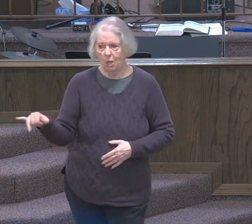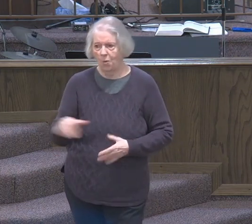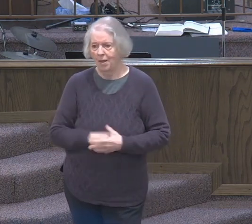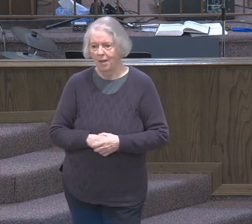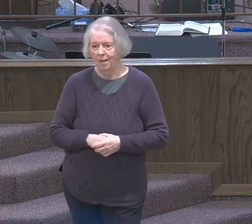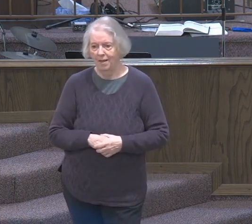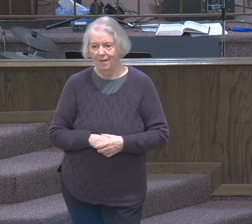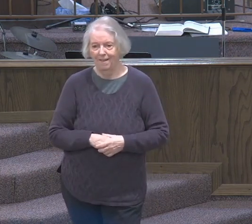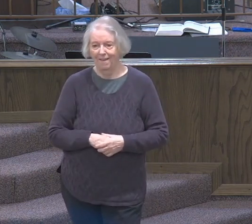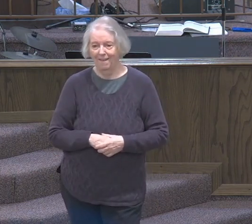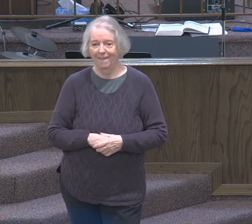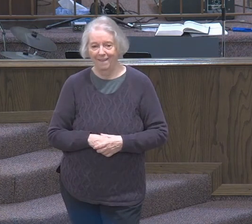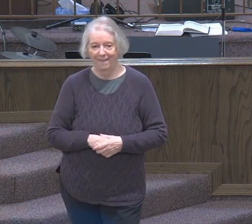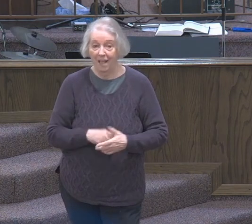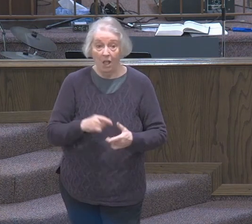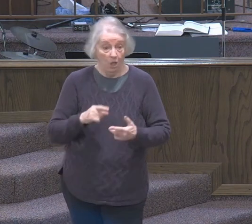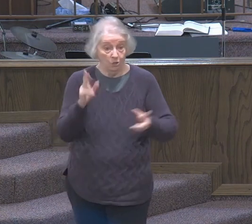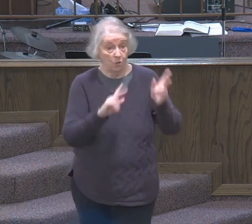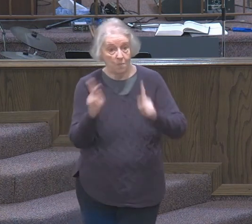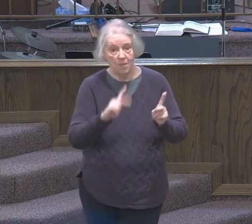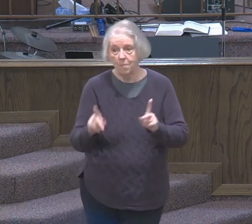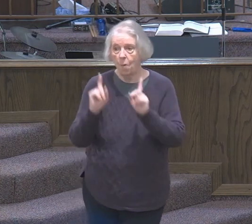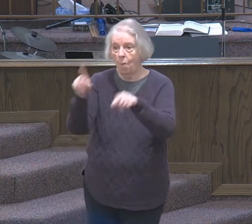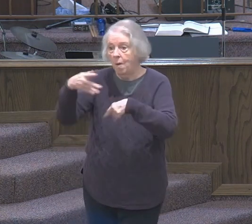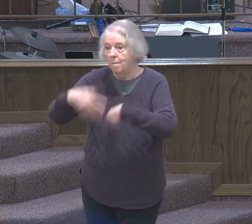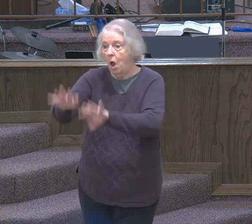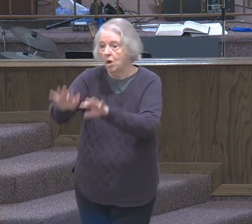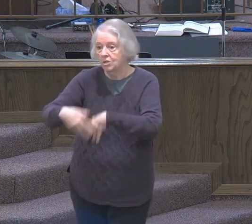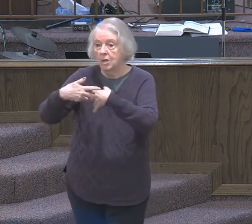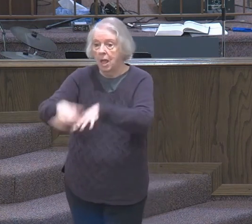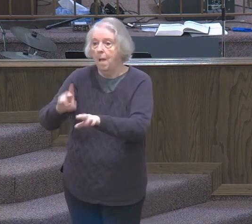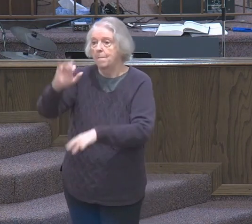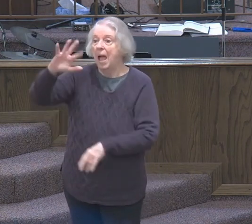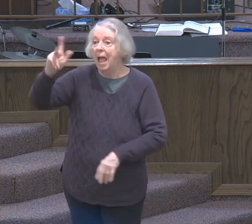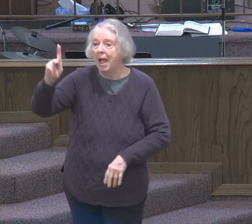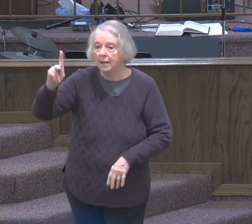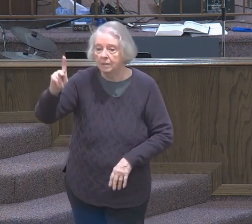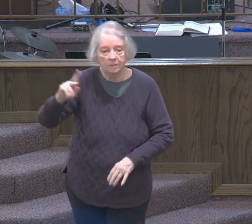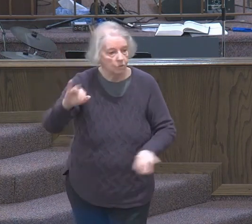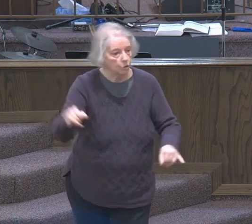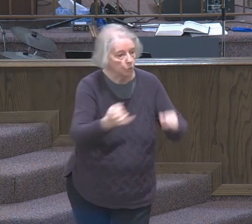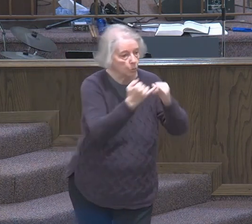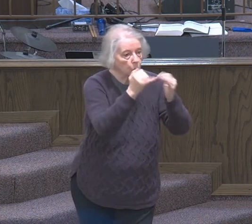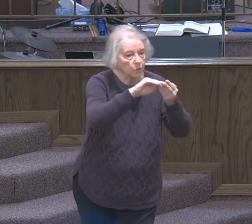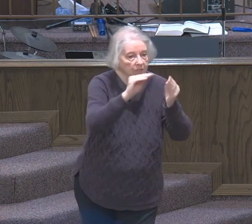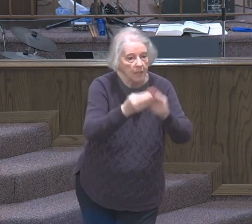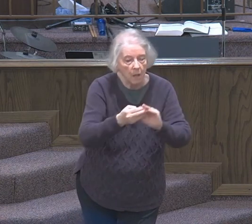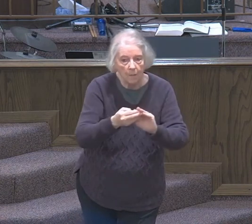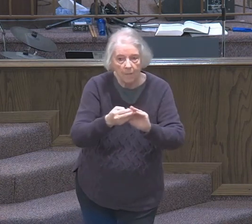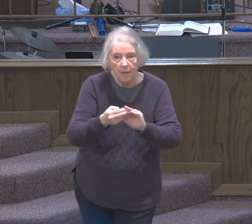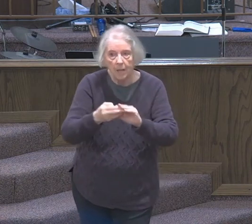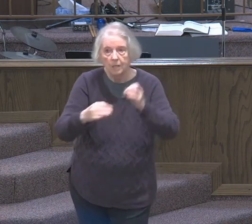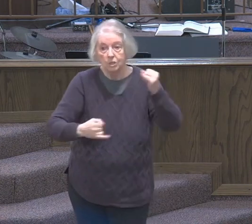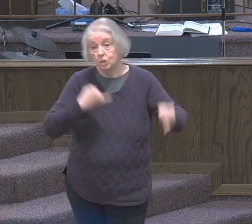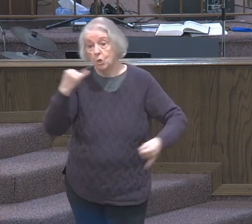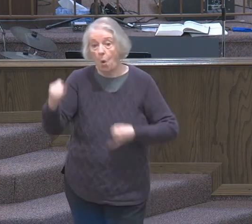Okay? But they went back to Jerusalem with joy. What is joy? It's the settled